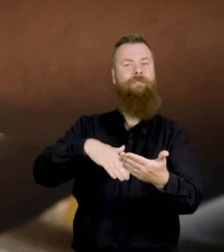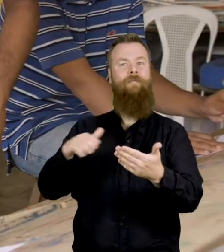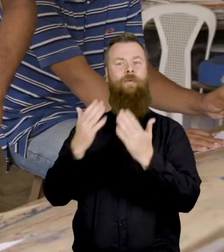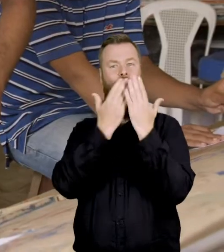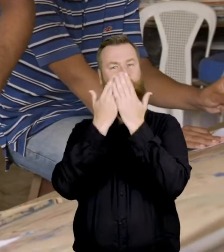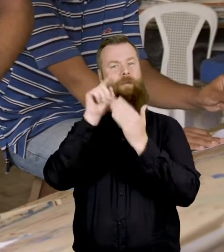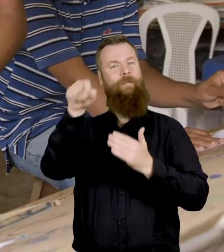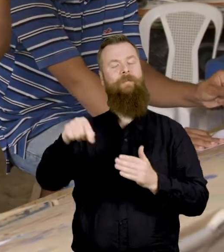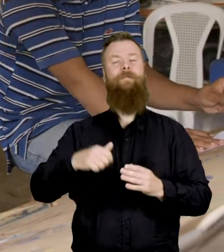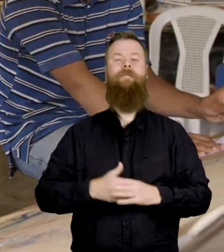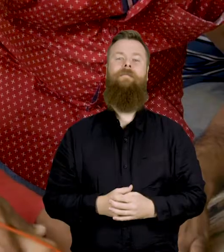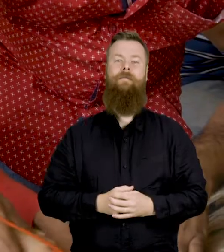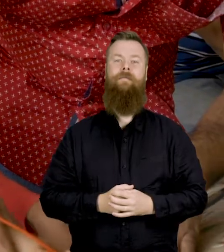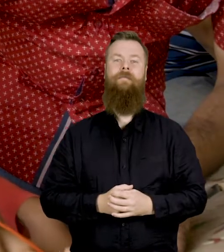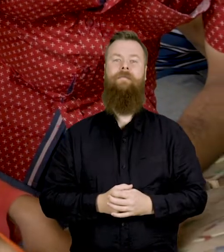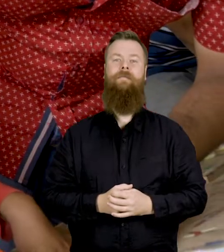classroom.